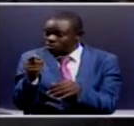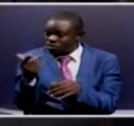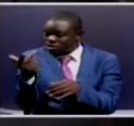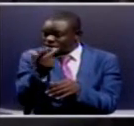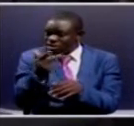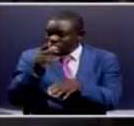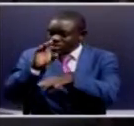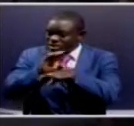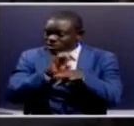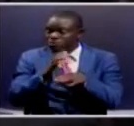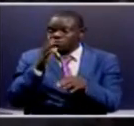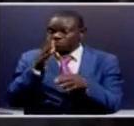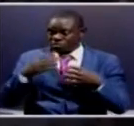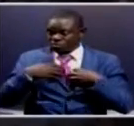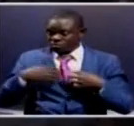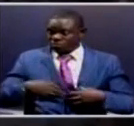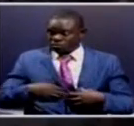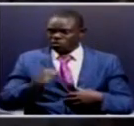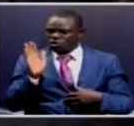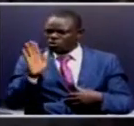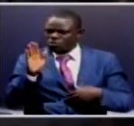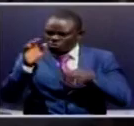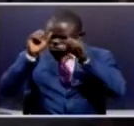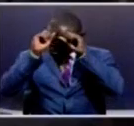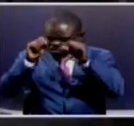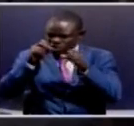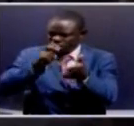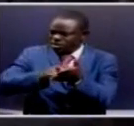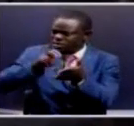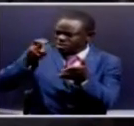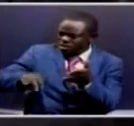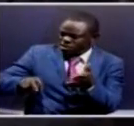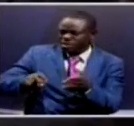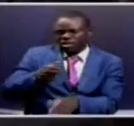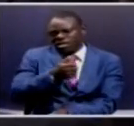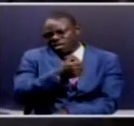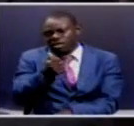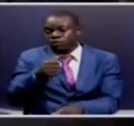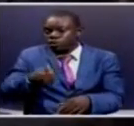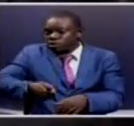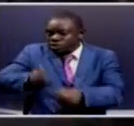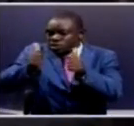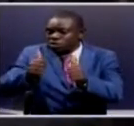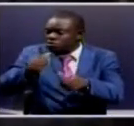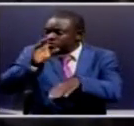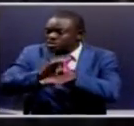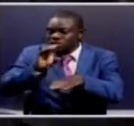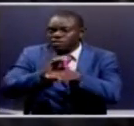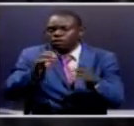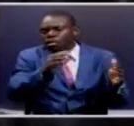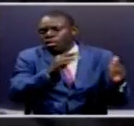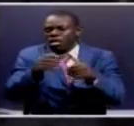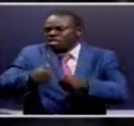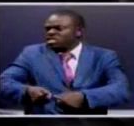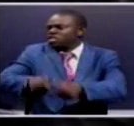umbrella organizations. So it means even within the church itself, there's division. There's division. Probably and those